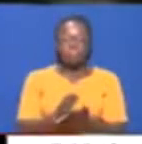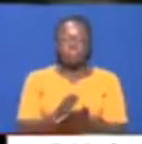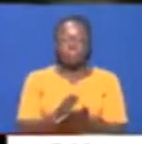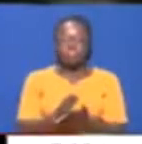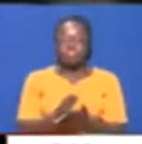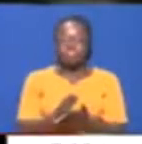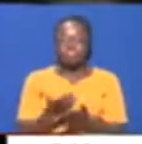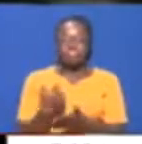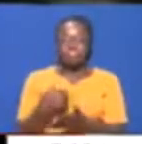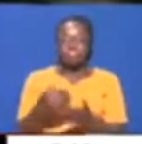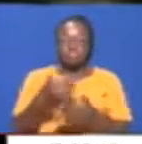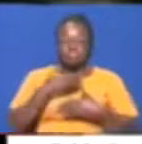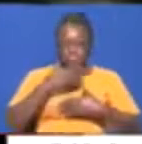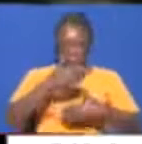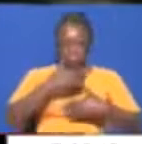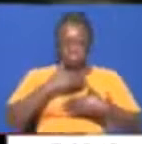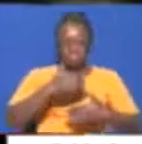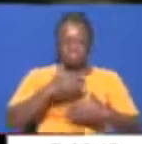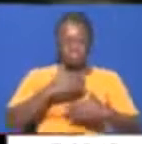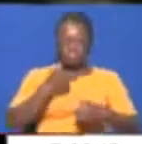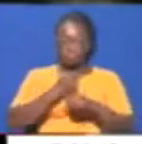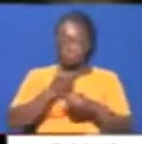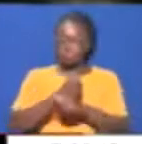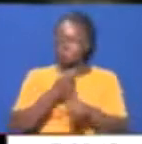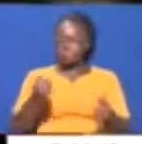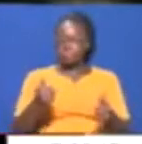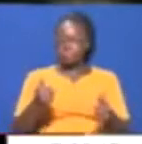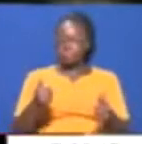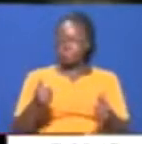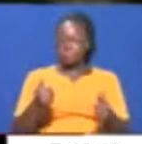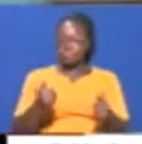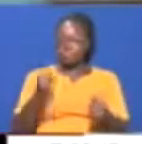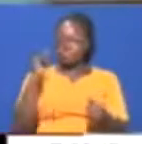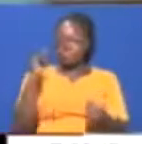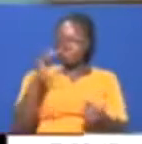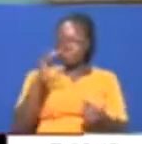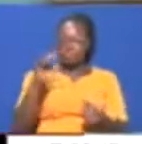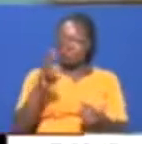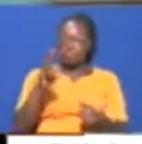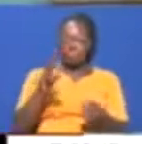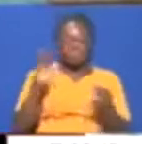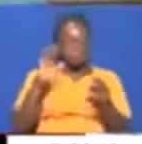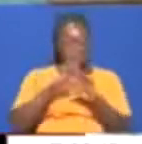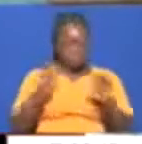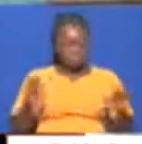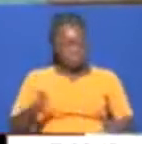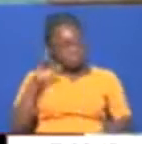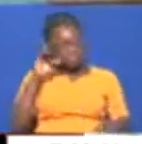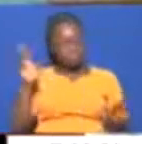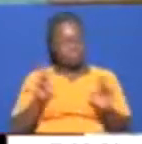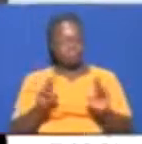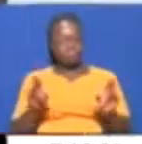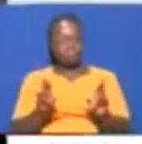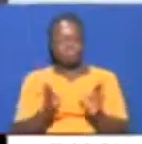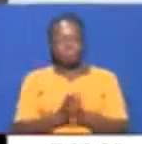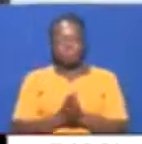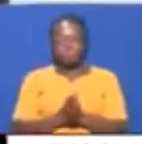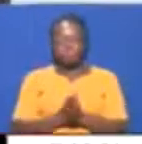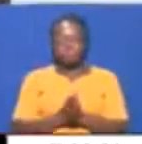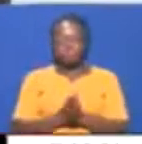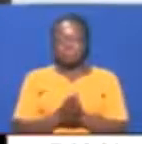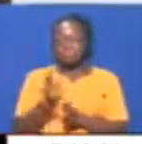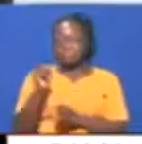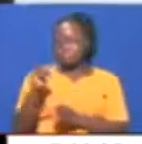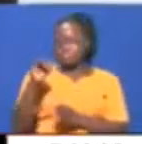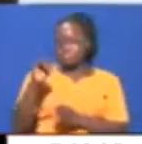our oxygen plants are functional and ICU beds are ready. Kagwe alisema licha ya aina ya Omicron